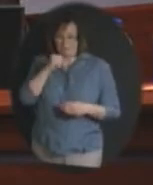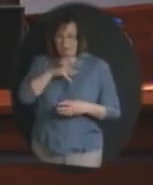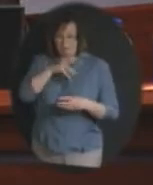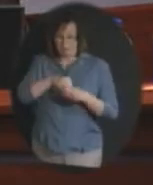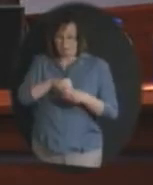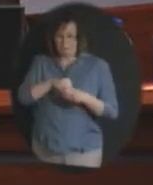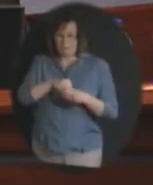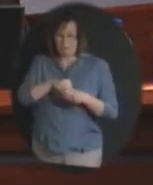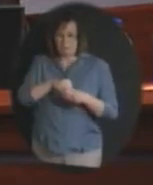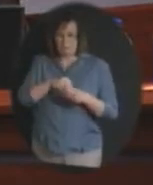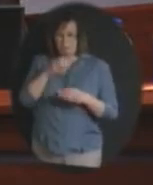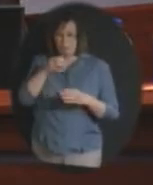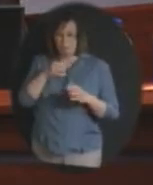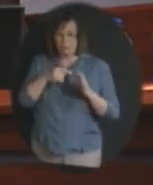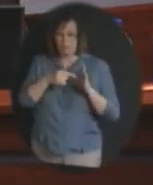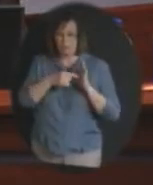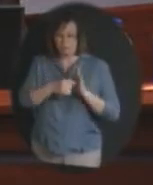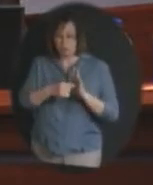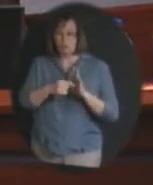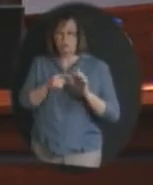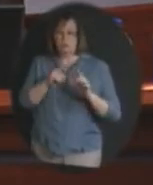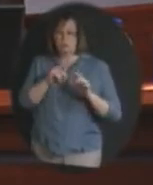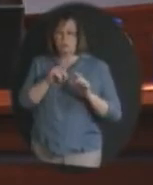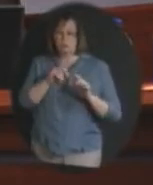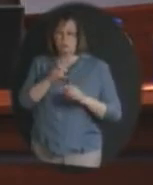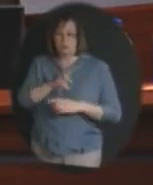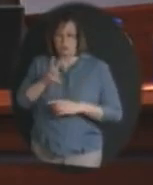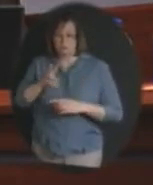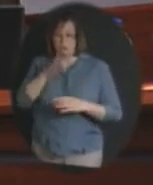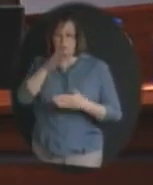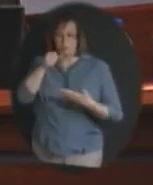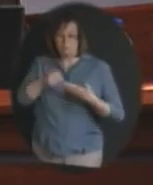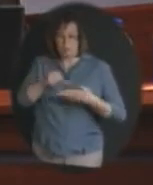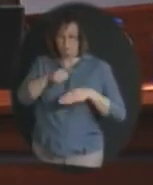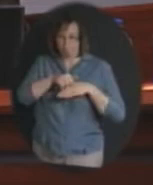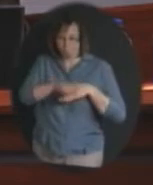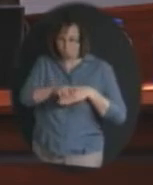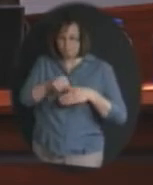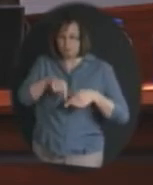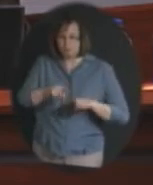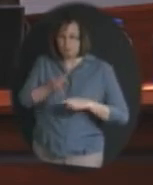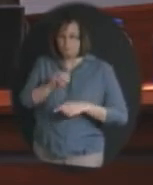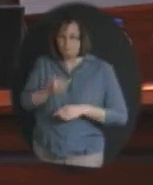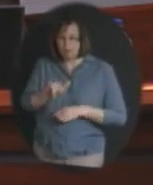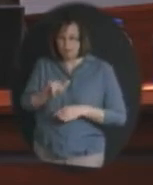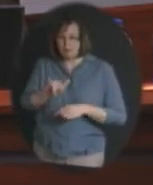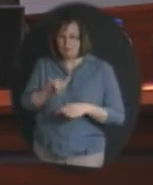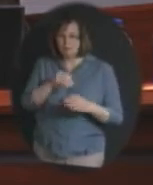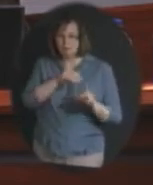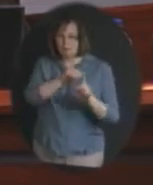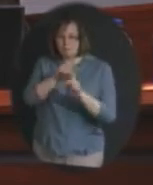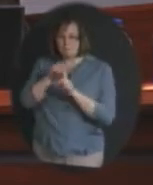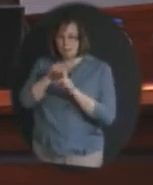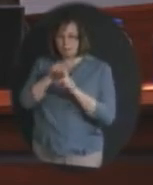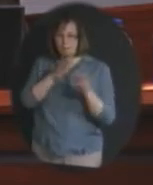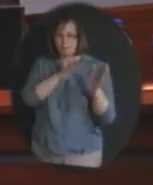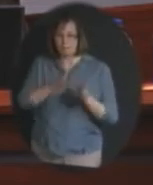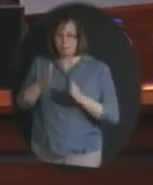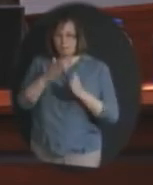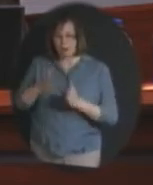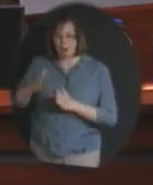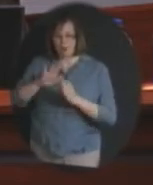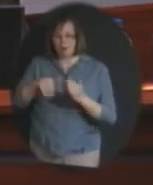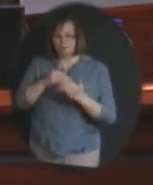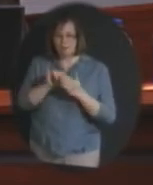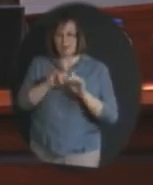be pointing people to our website, but it will be mailed during May. And just as a reminder, as we prepare all of this,